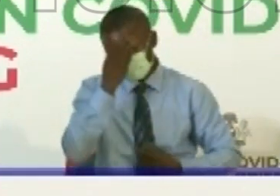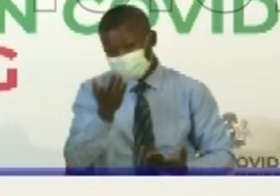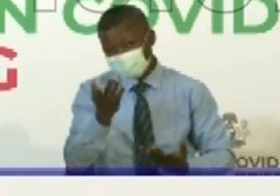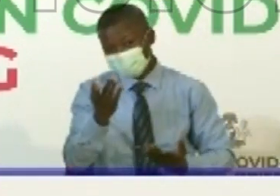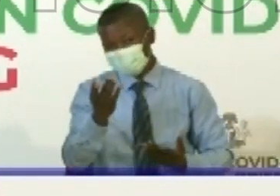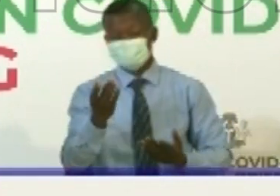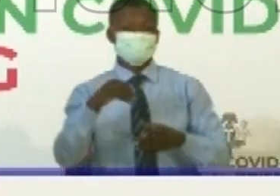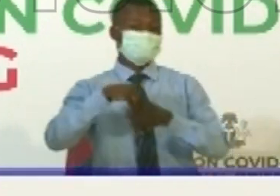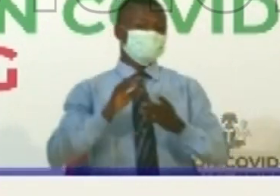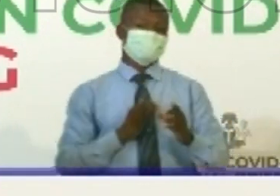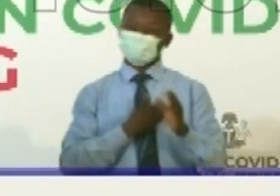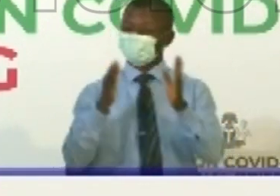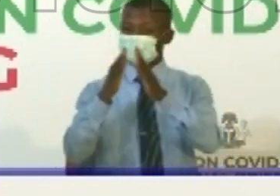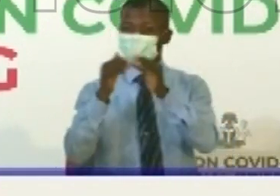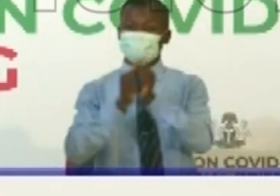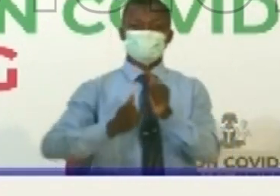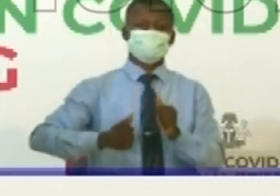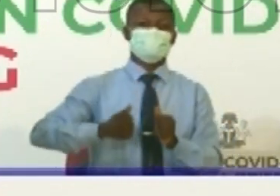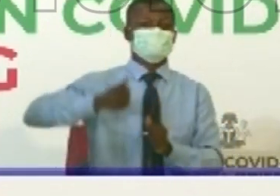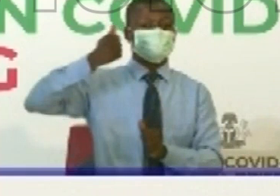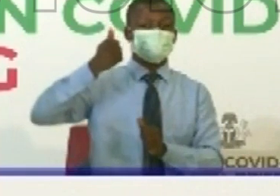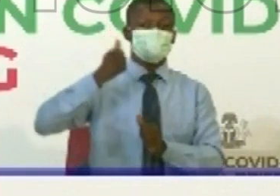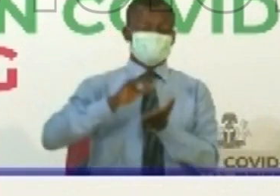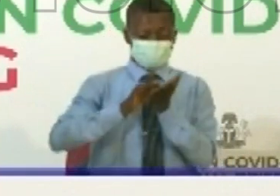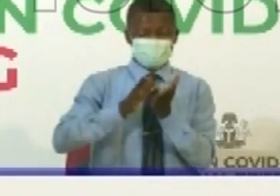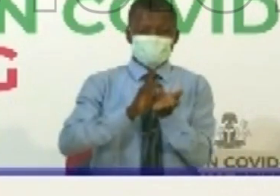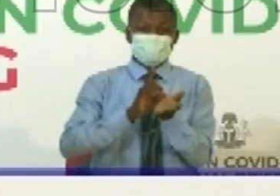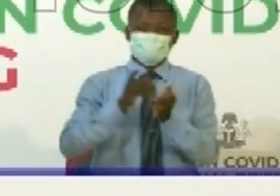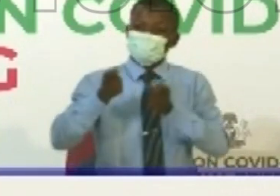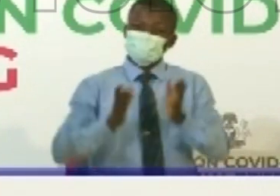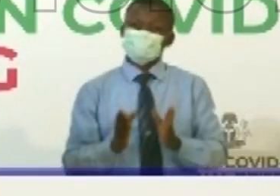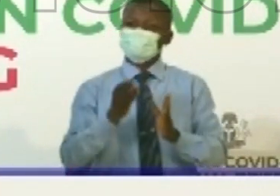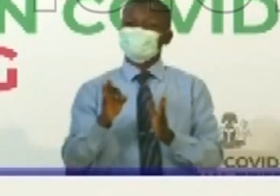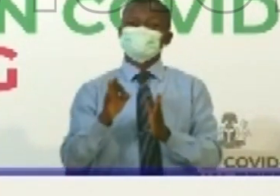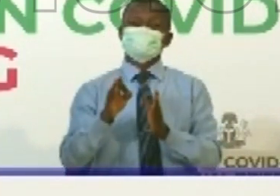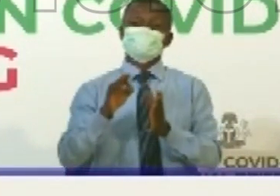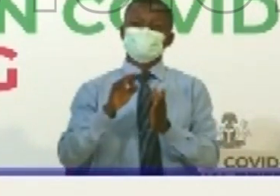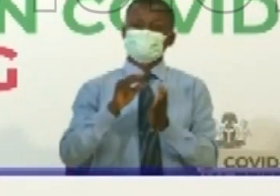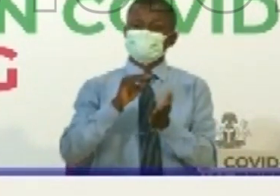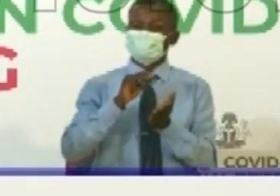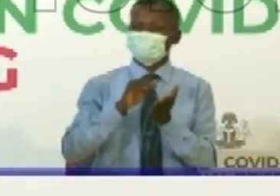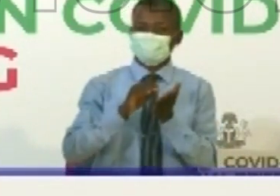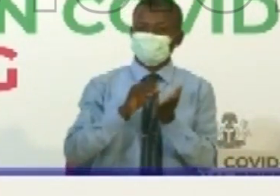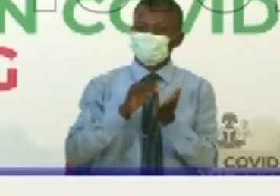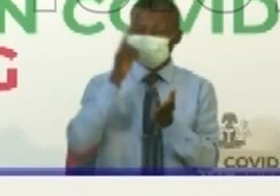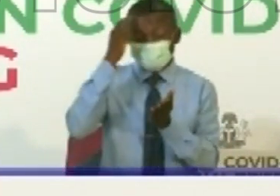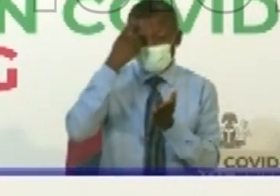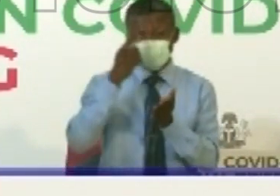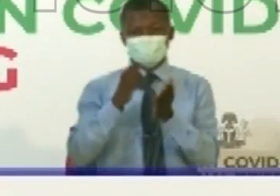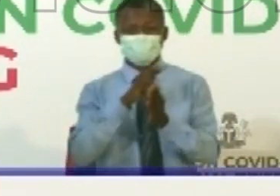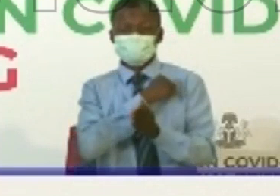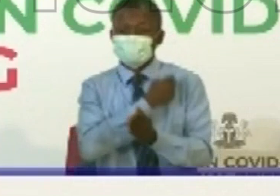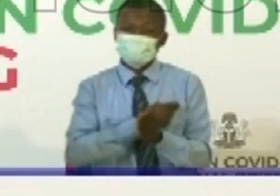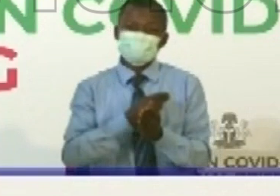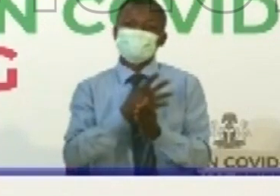In our meeting with the Chief Medical Directors and Medical Directors of the Federal Teaching Hospitals and Medical and Specialist Hospitals last